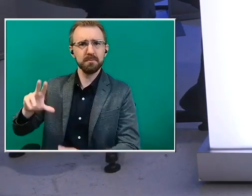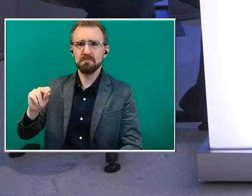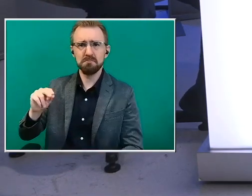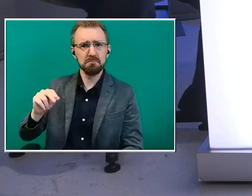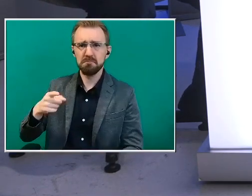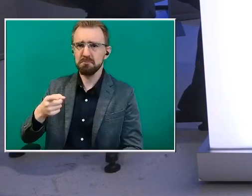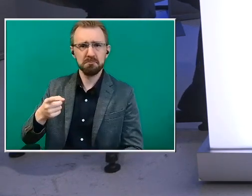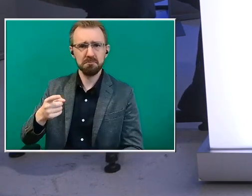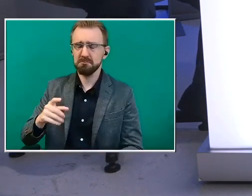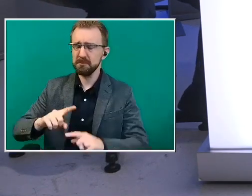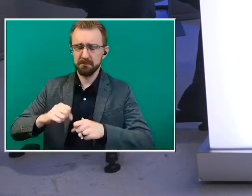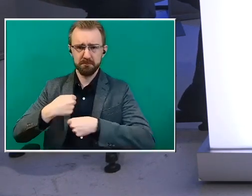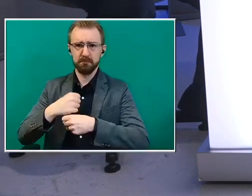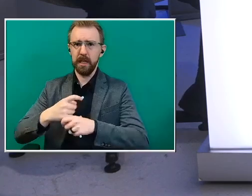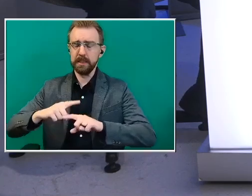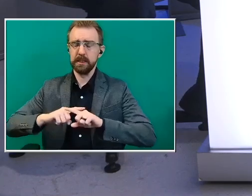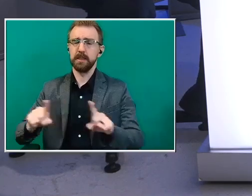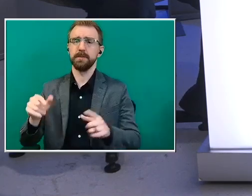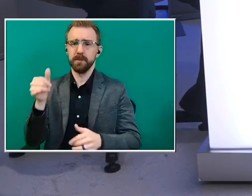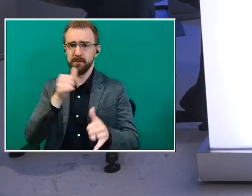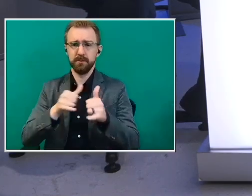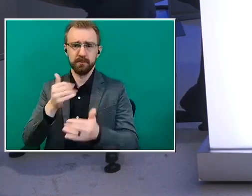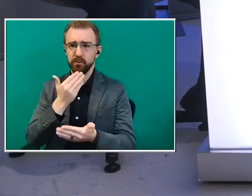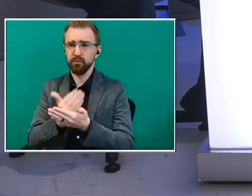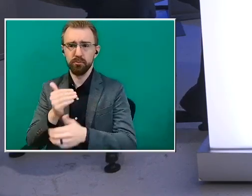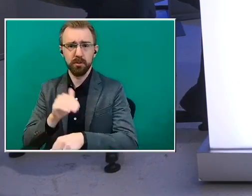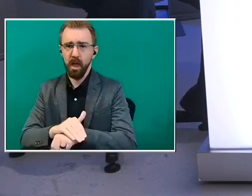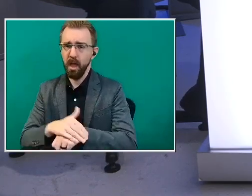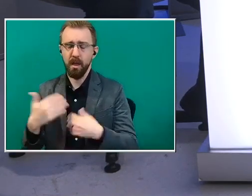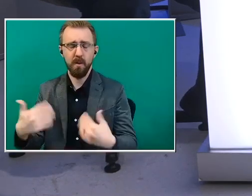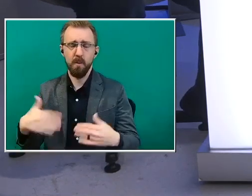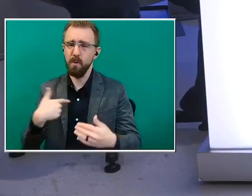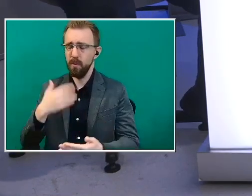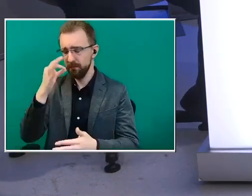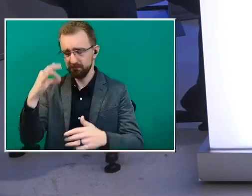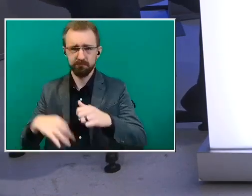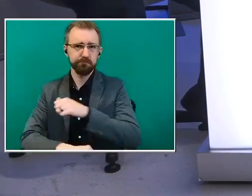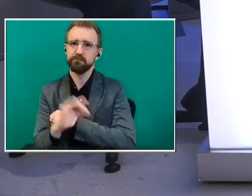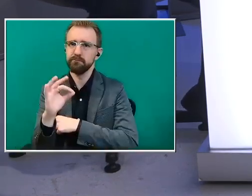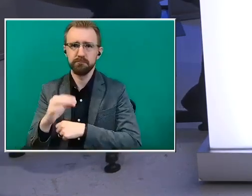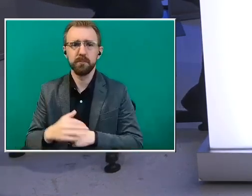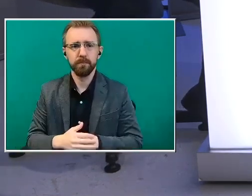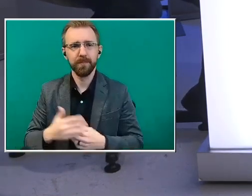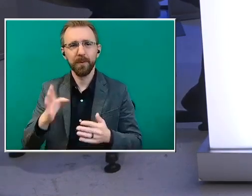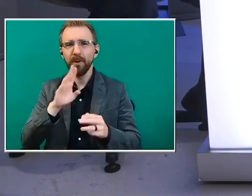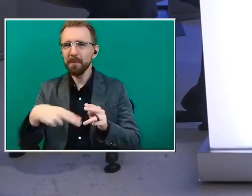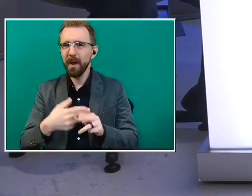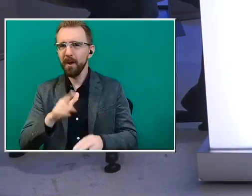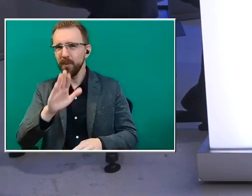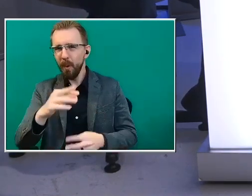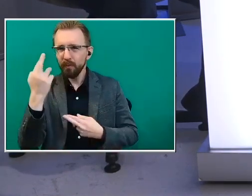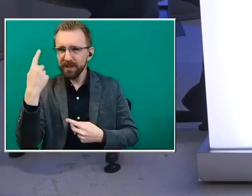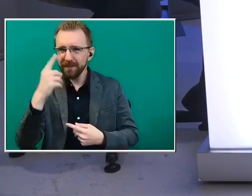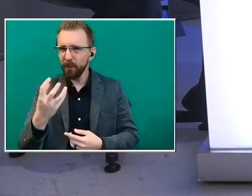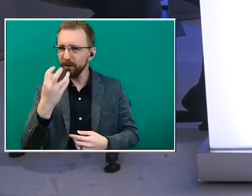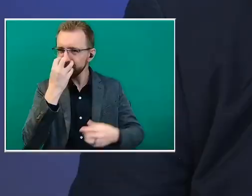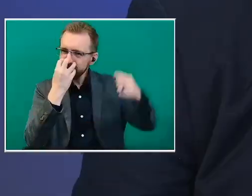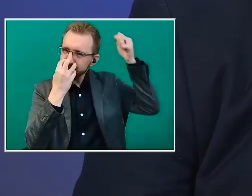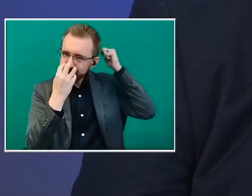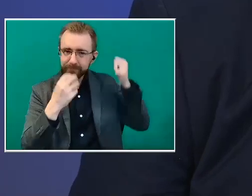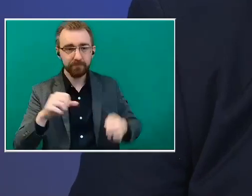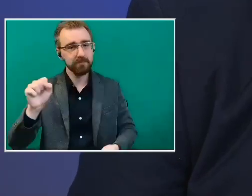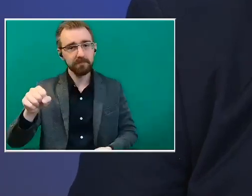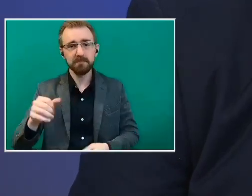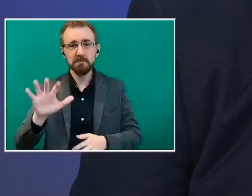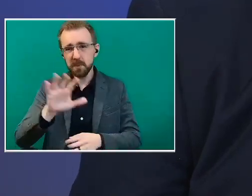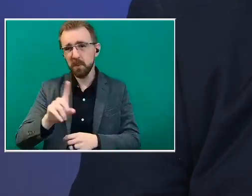in the world in a good night's sleep. Joseph, let's talk about what symptoms you had for your sleep apnea. Absolutely. So about a year ago, I switched